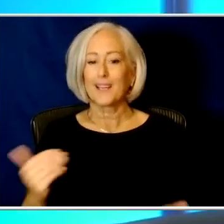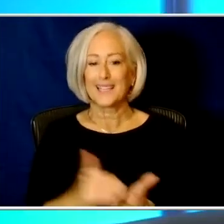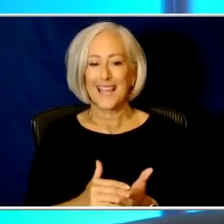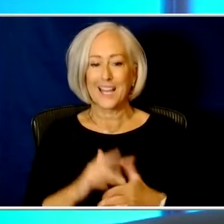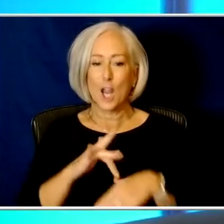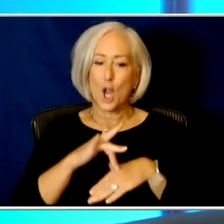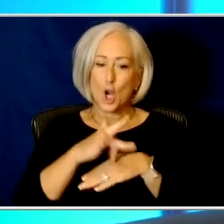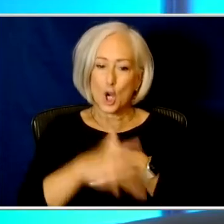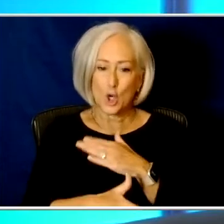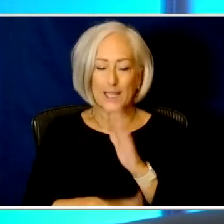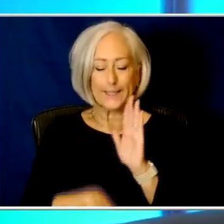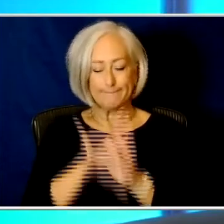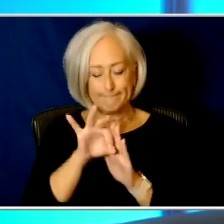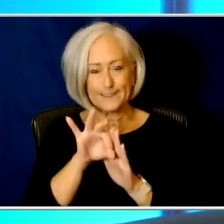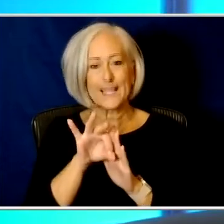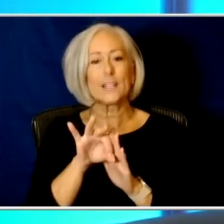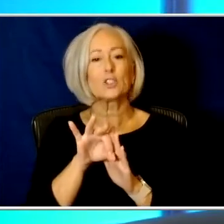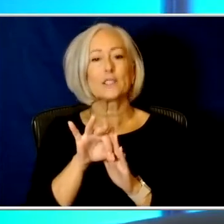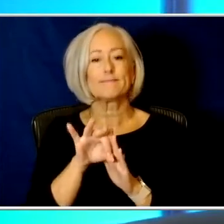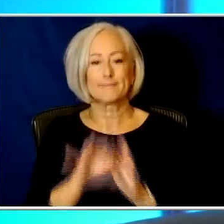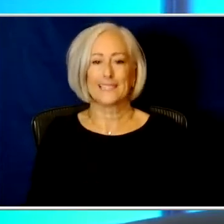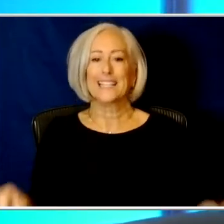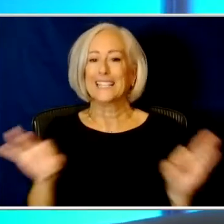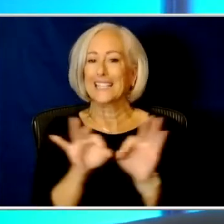to my mom, and